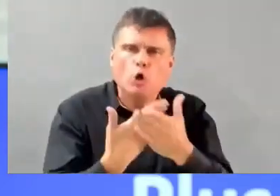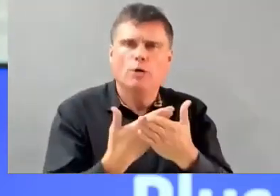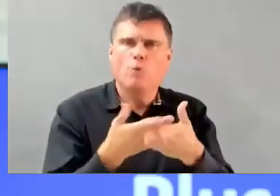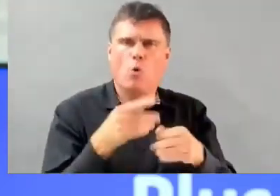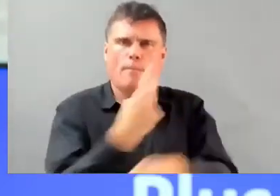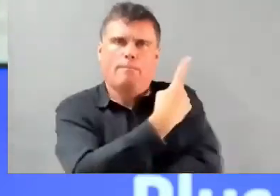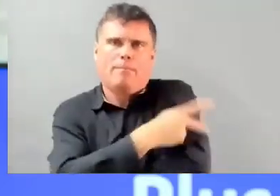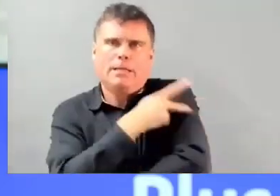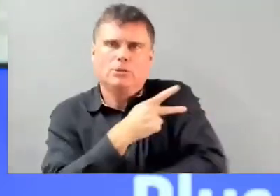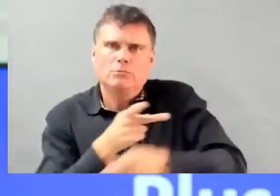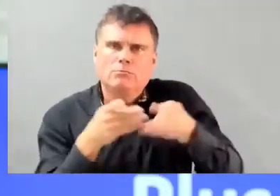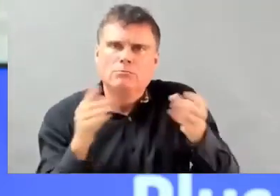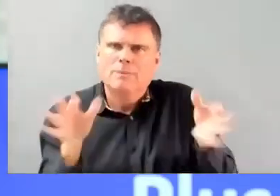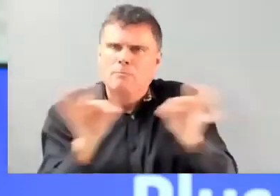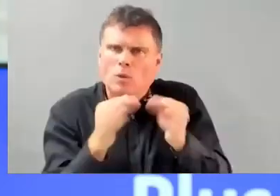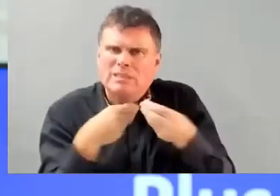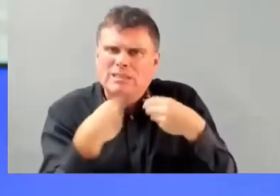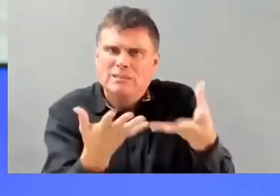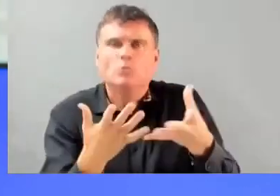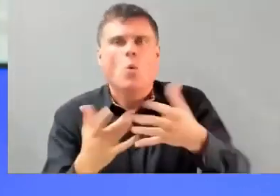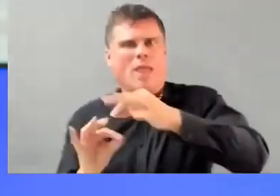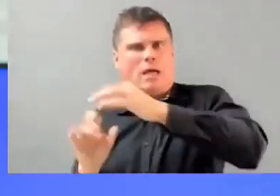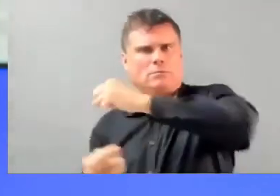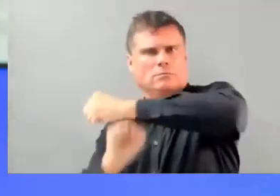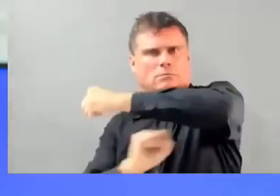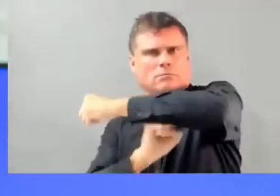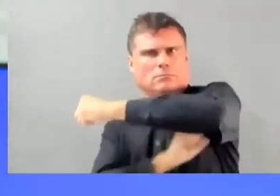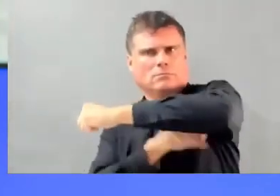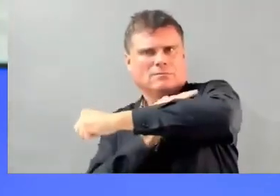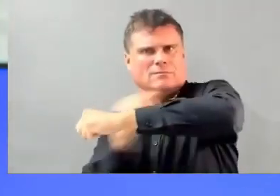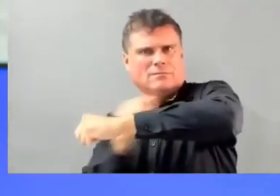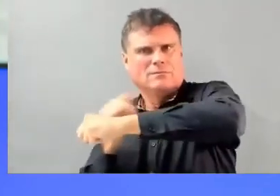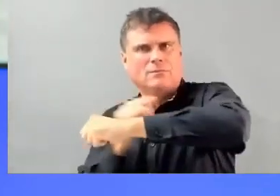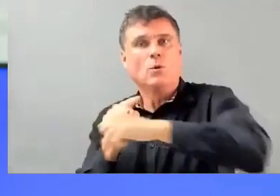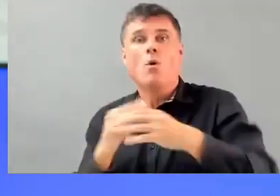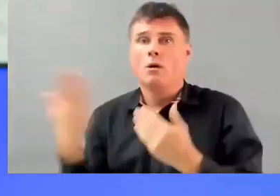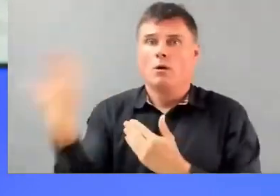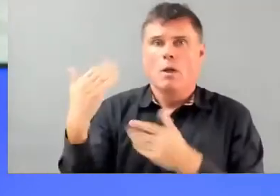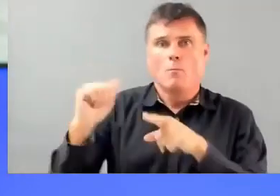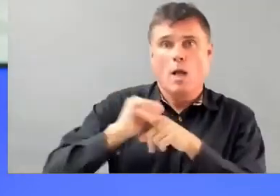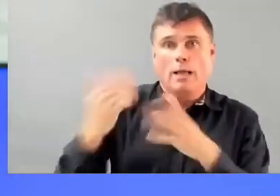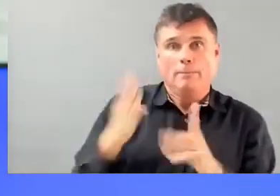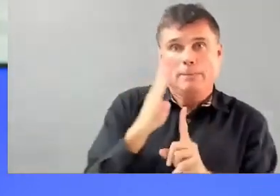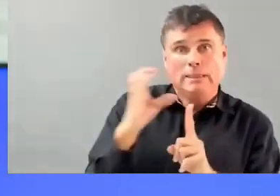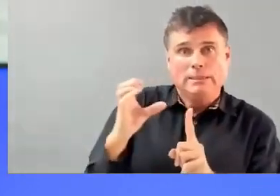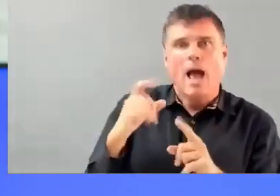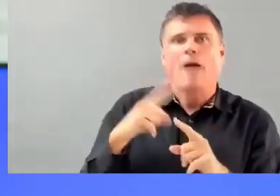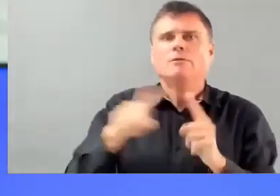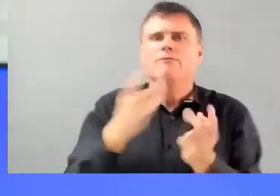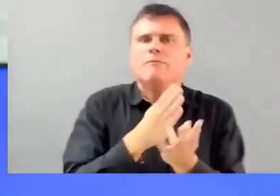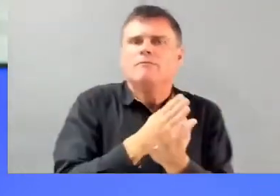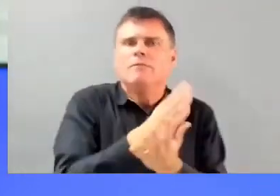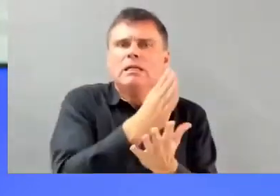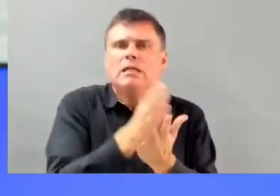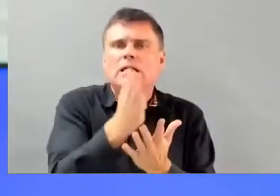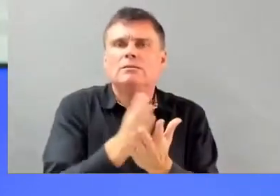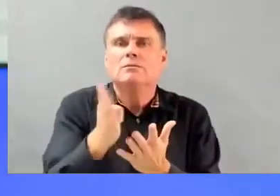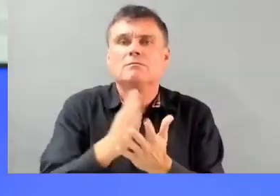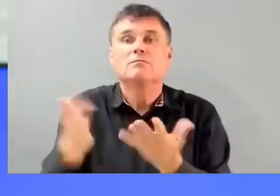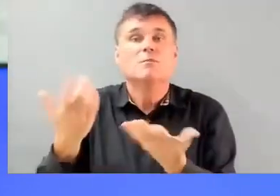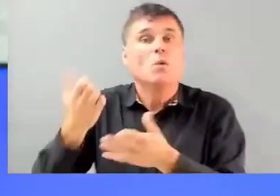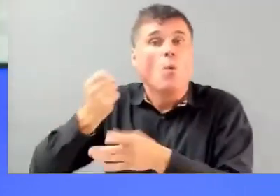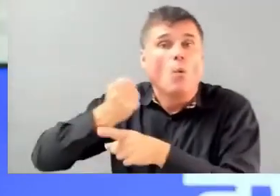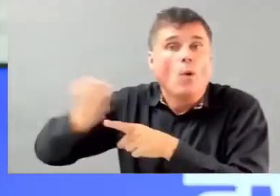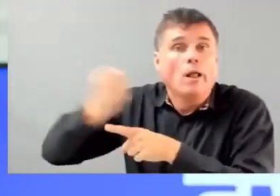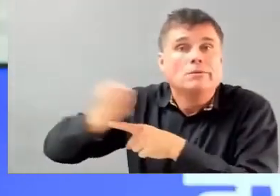province, not just in the area of medicine, but across a number of skilled trades. I want to congratulate the leaders from the medical health profession, Doctors of